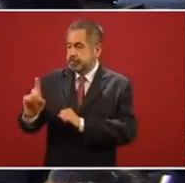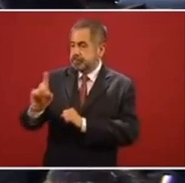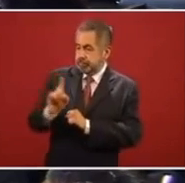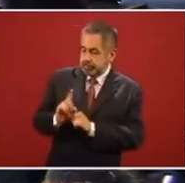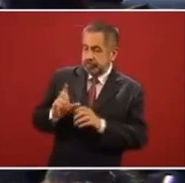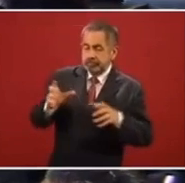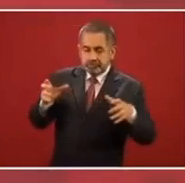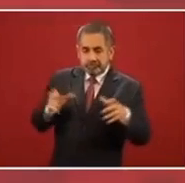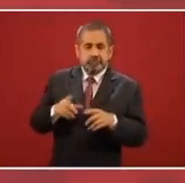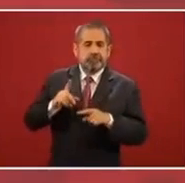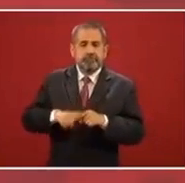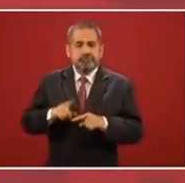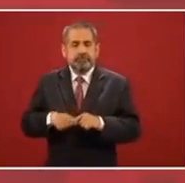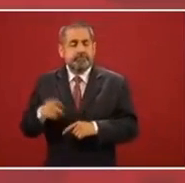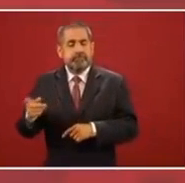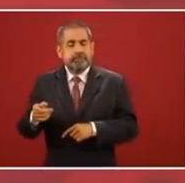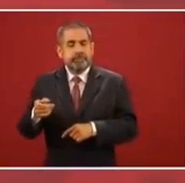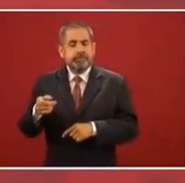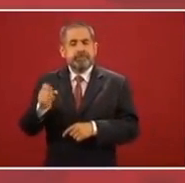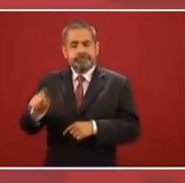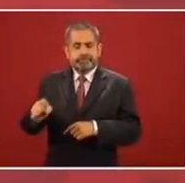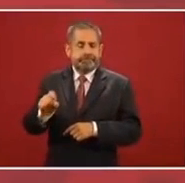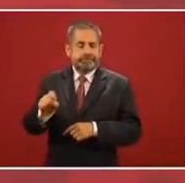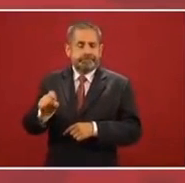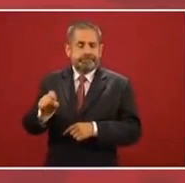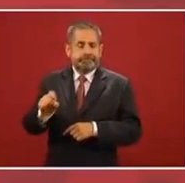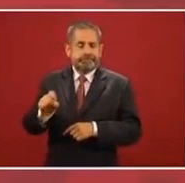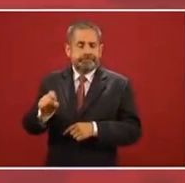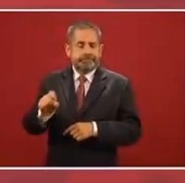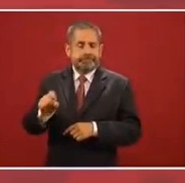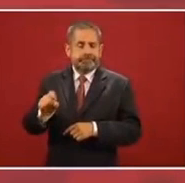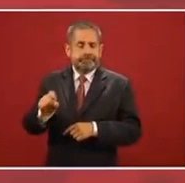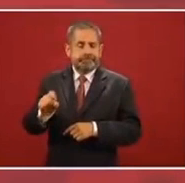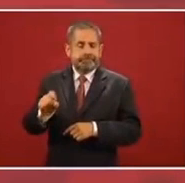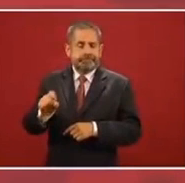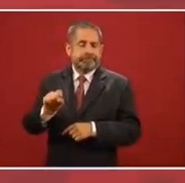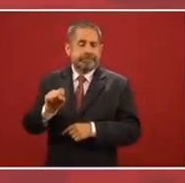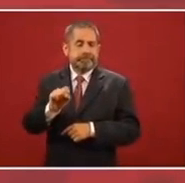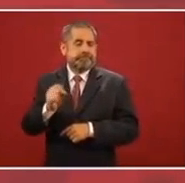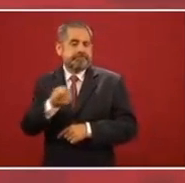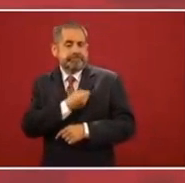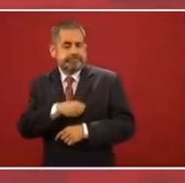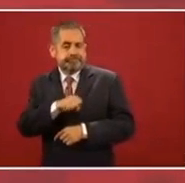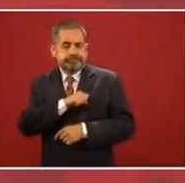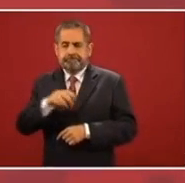cabinet. El sector salud. The health sector.